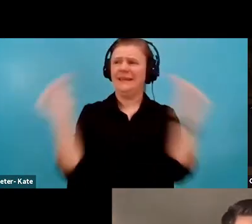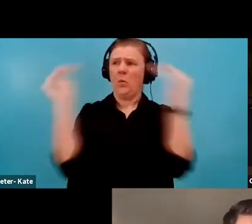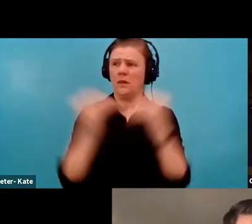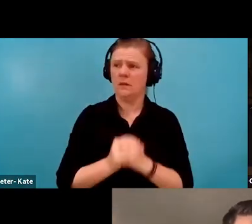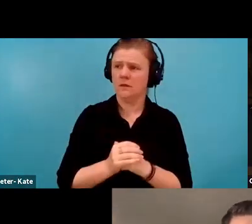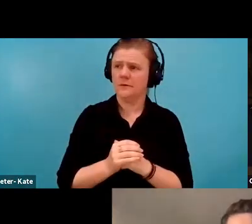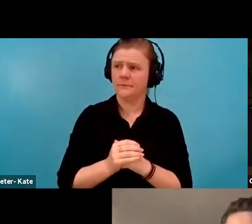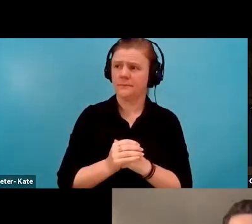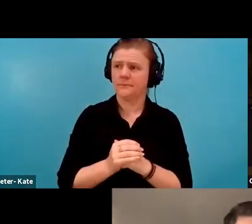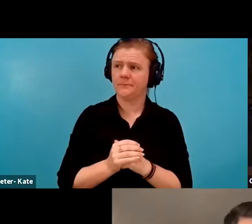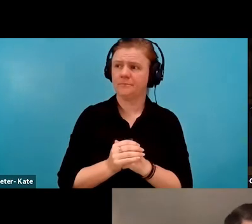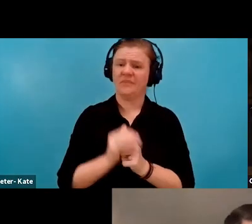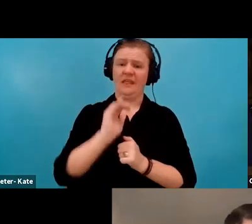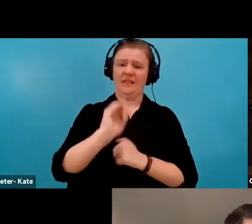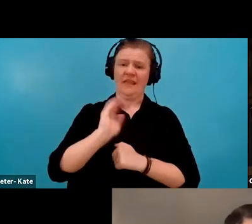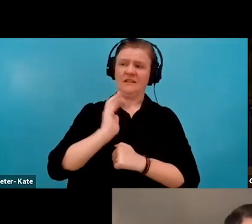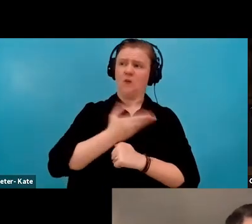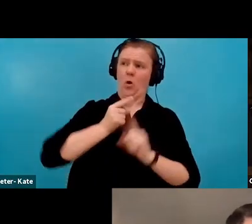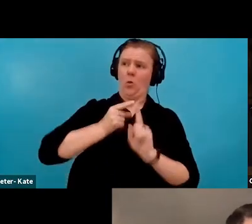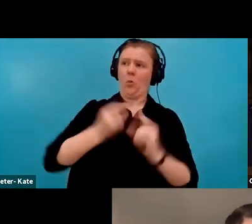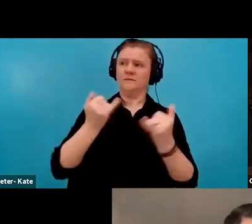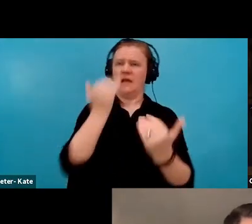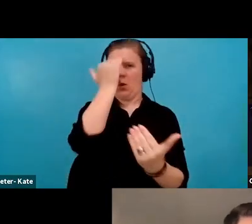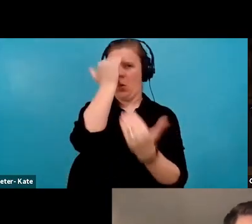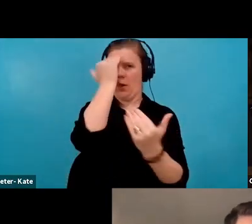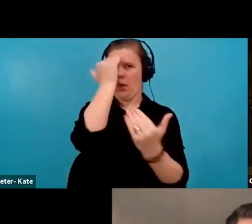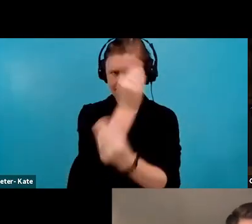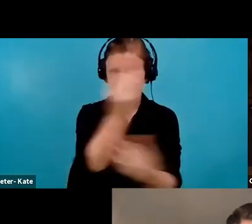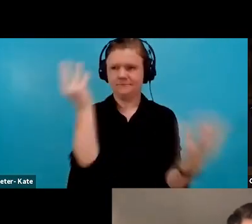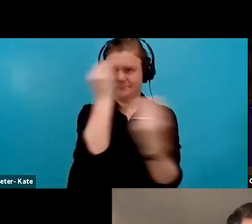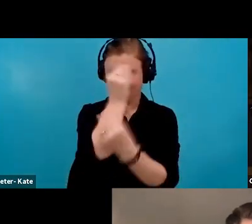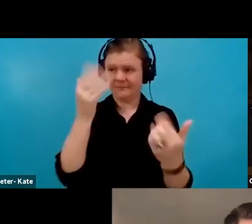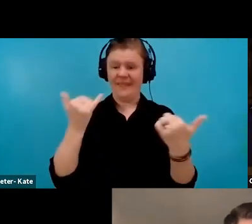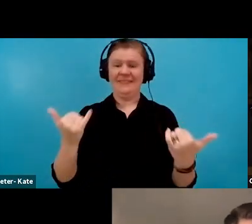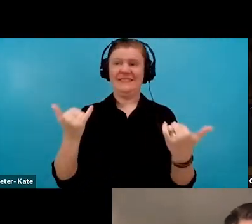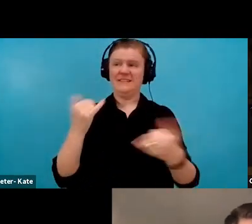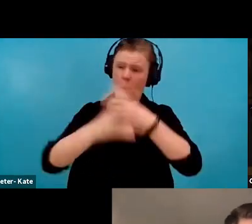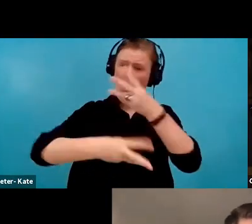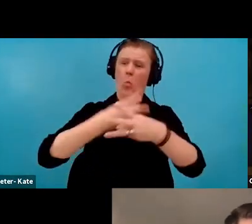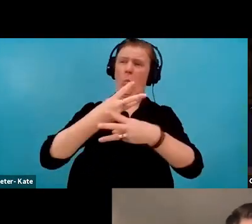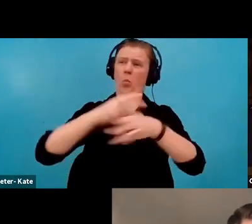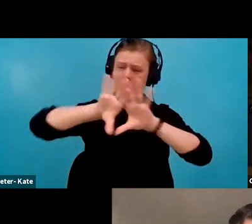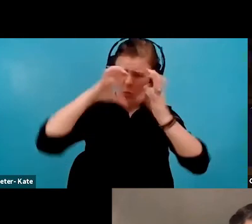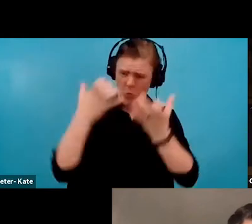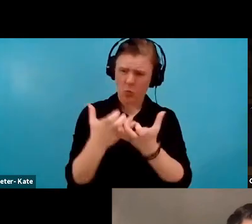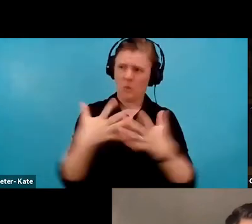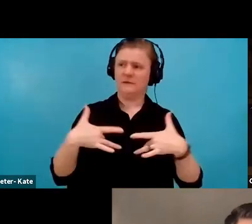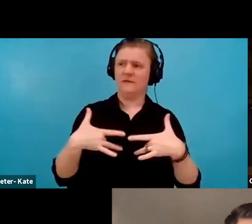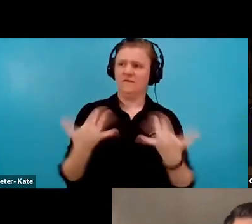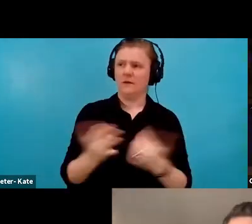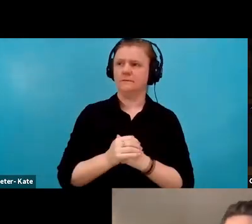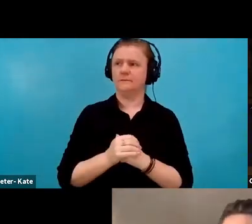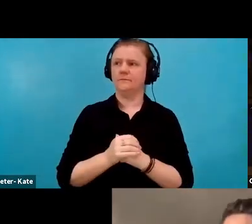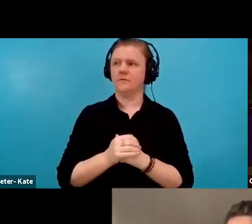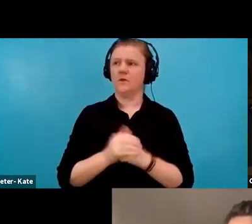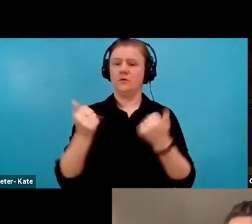to inclusion is the goal of this day, and this is a global event that shines a light on digital access and inclusion